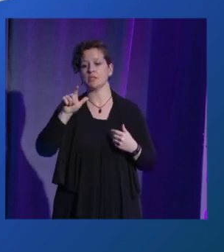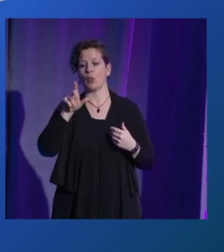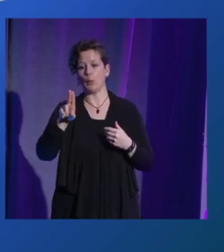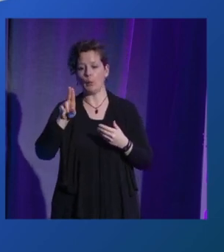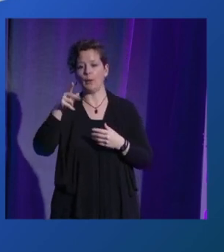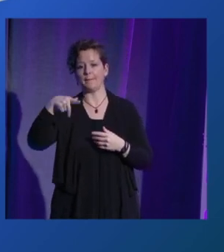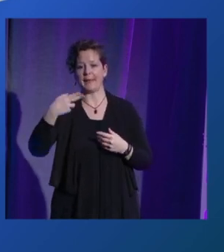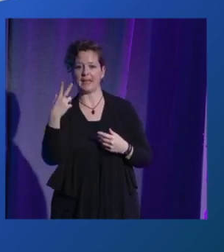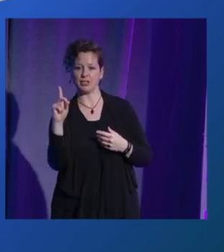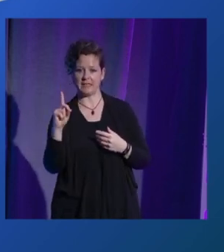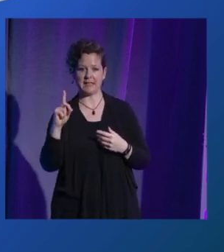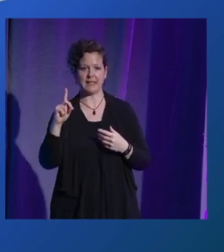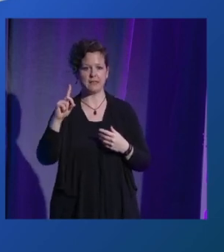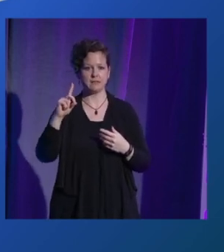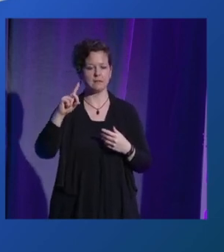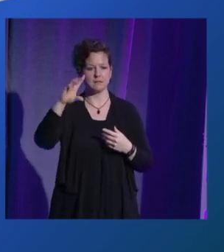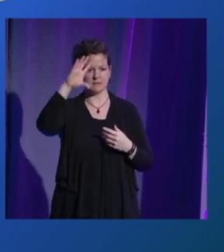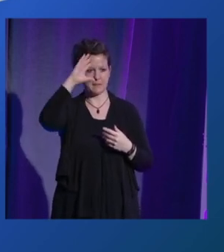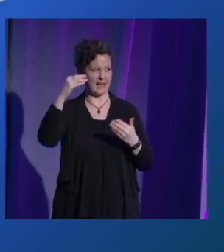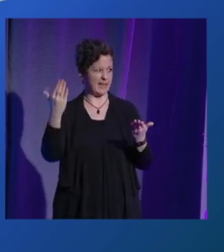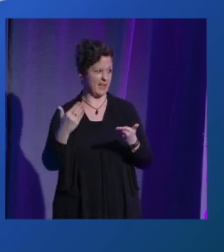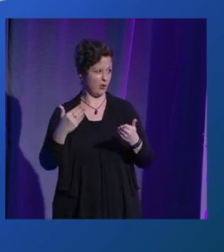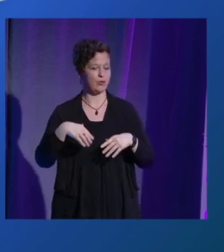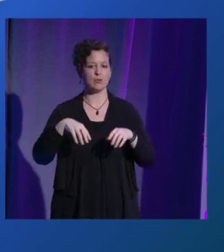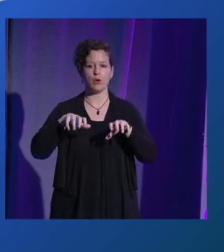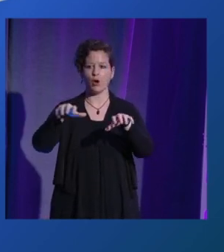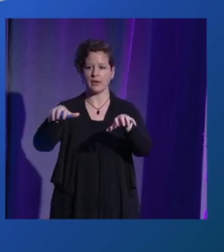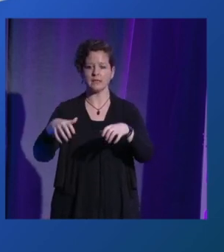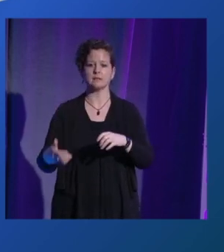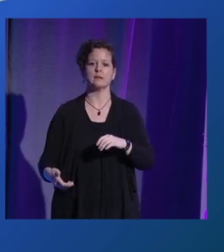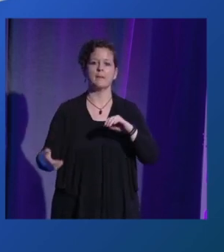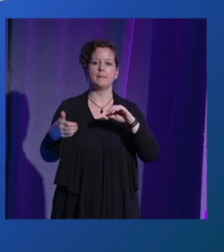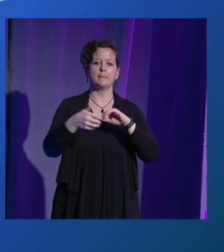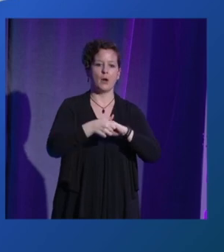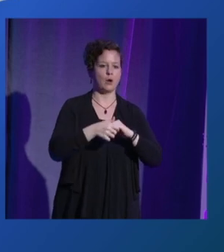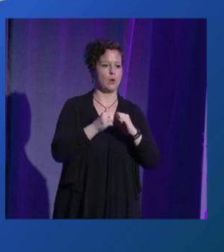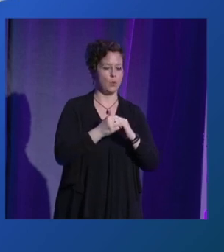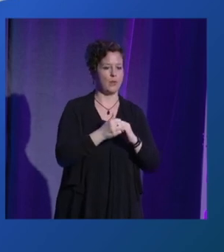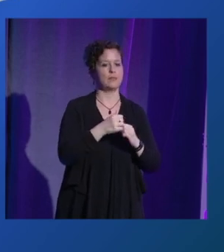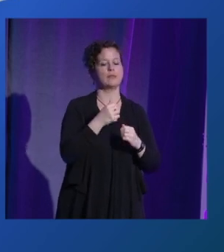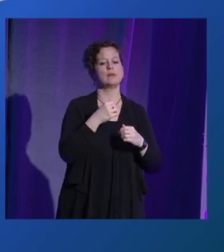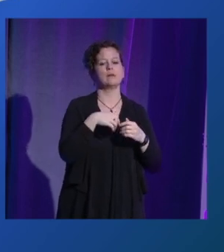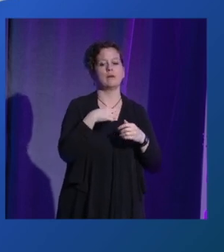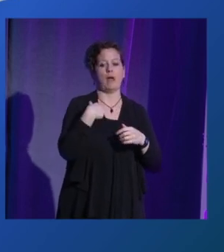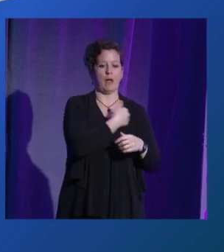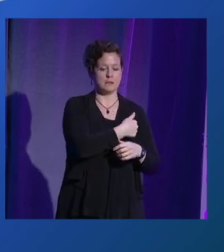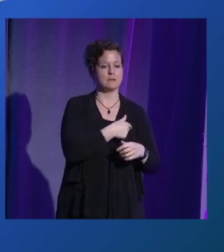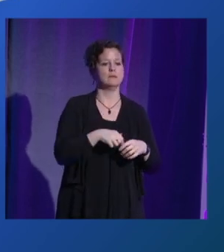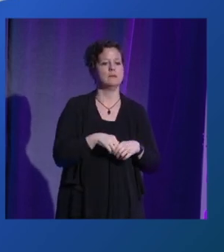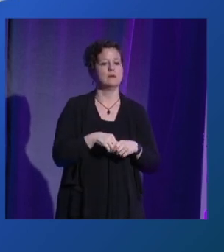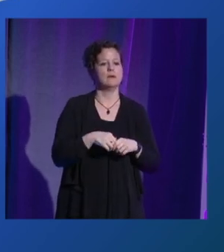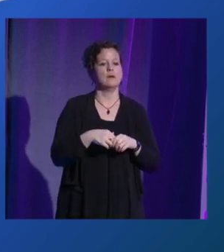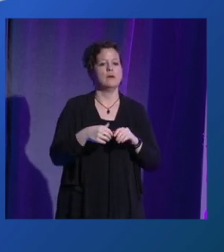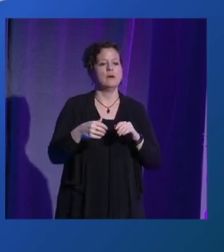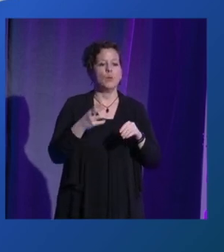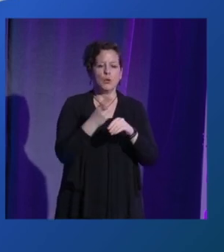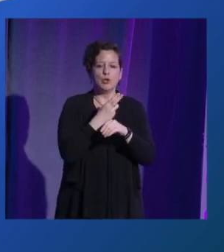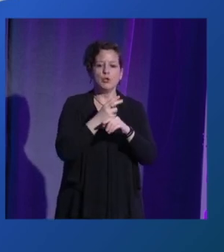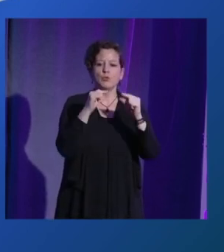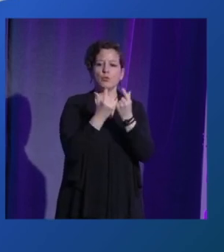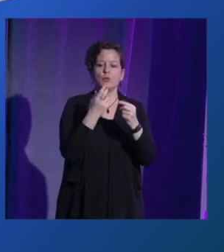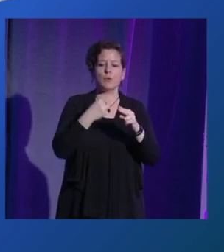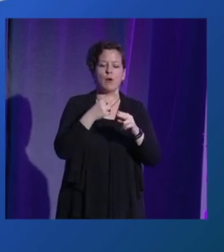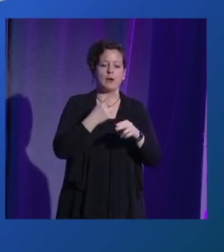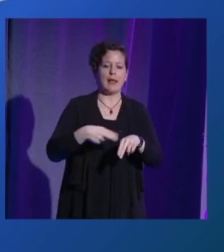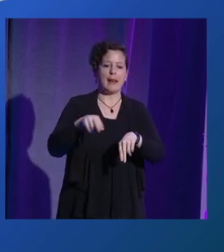who's out here in the crowd uh partnered with Dr Jason Canal also from slooh um and we were partnered through a group called The National Security